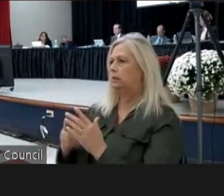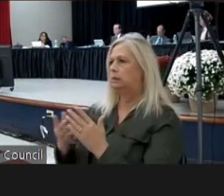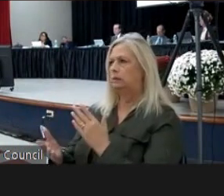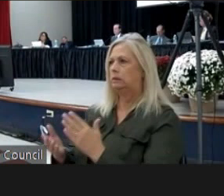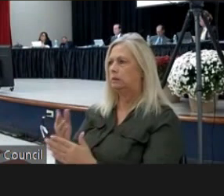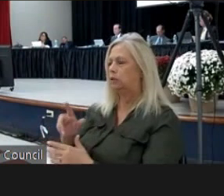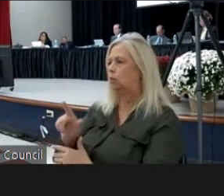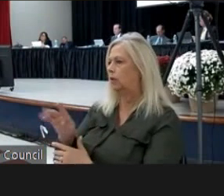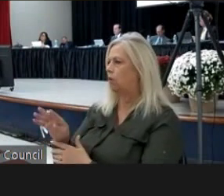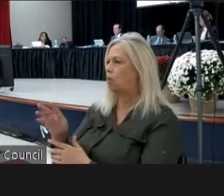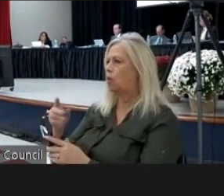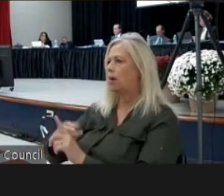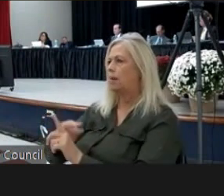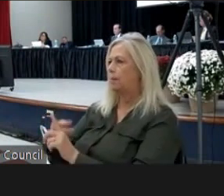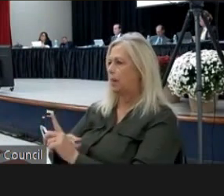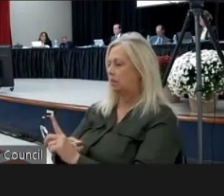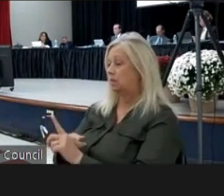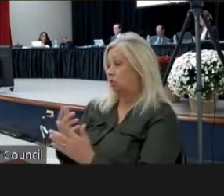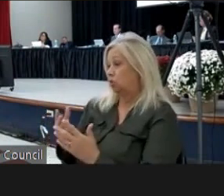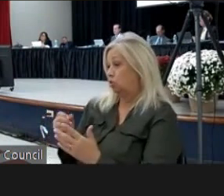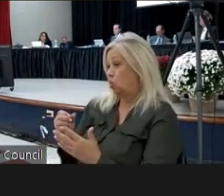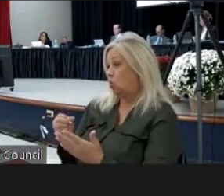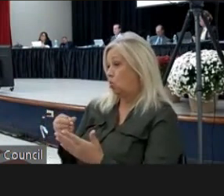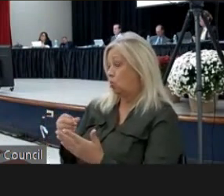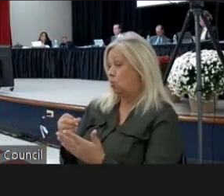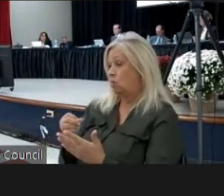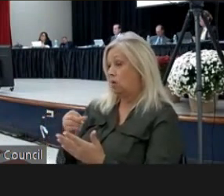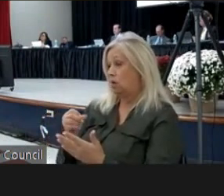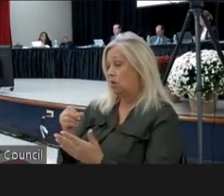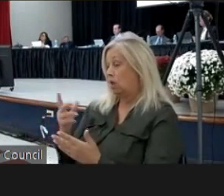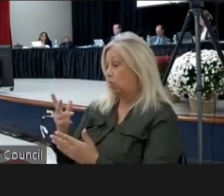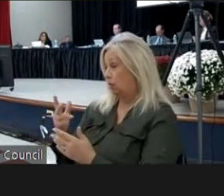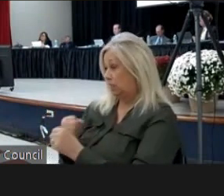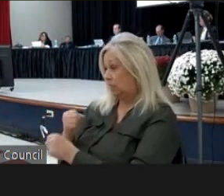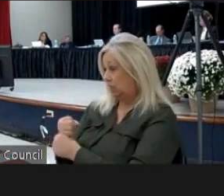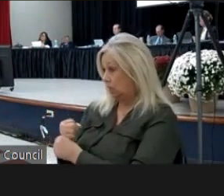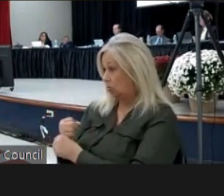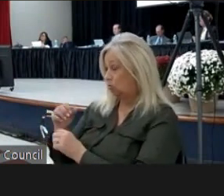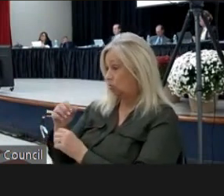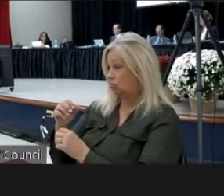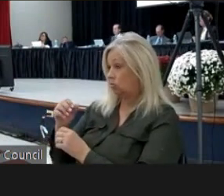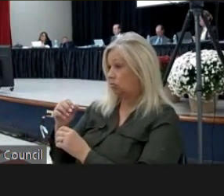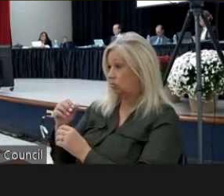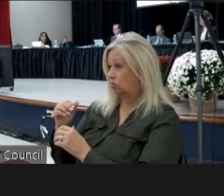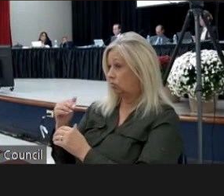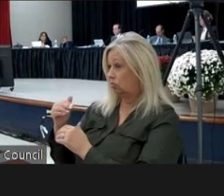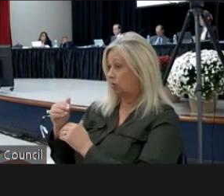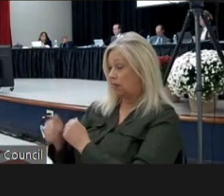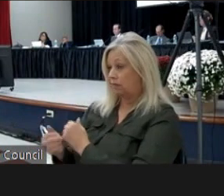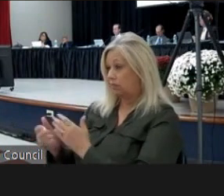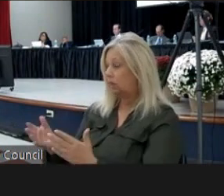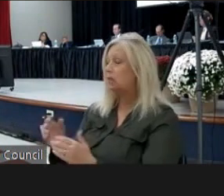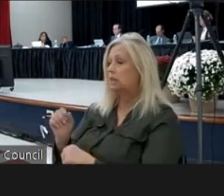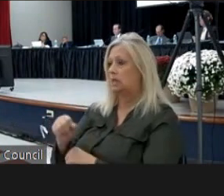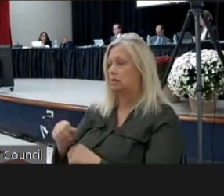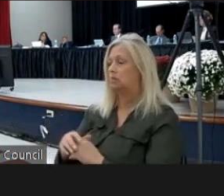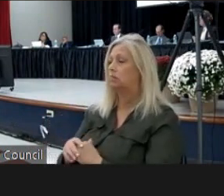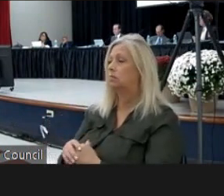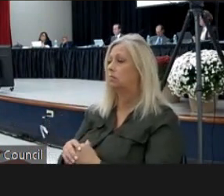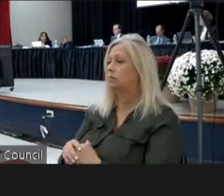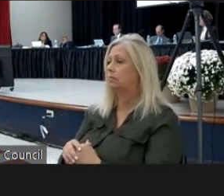build it. So it's a 3 years top to bottom to get complete. Yeah. Thank Okay. And that would be going real fast.